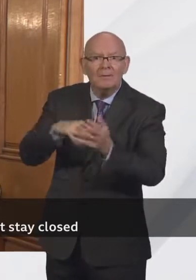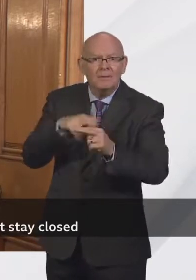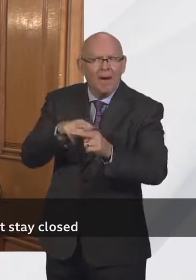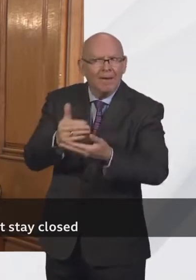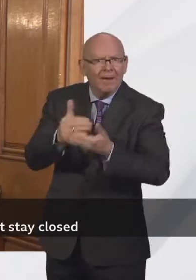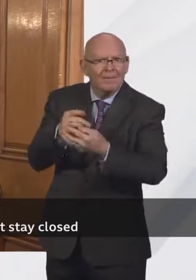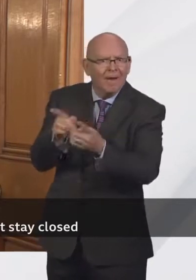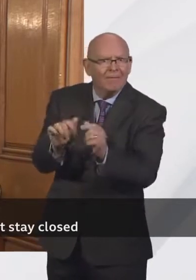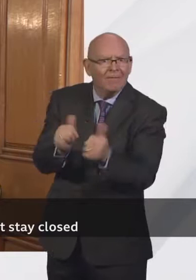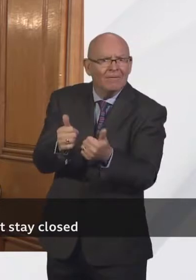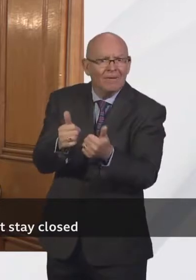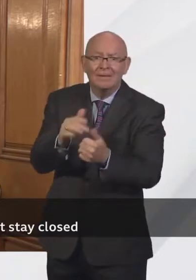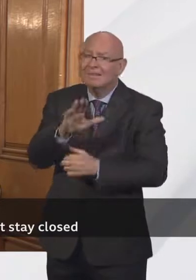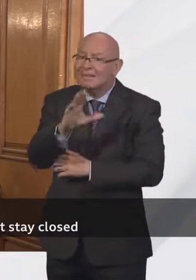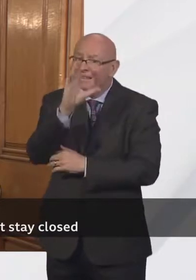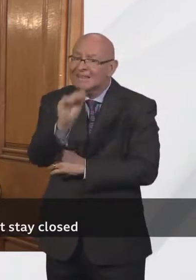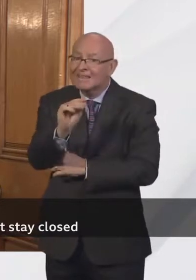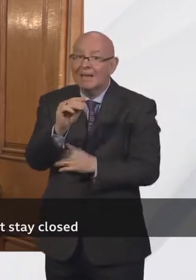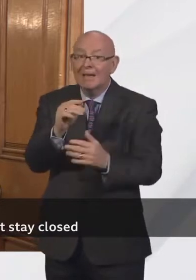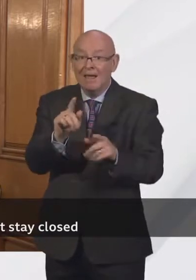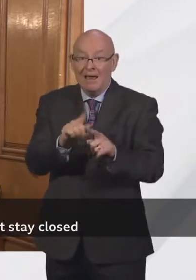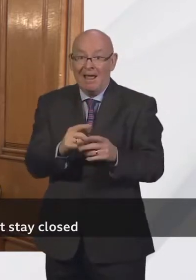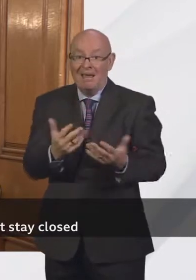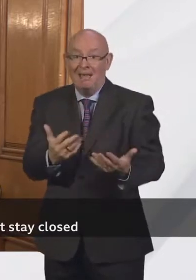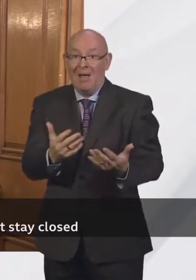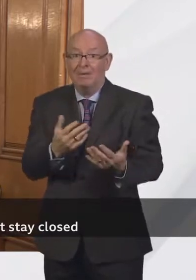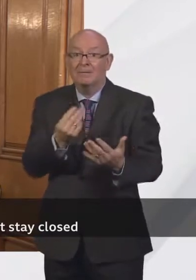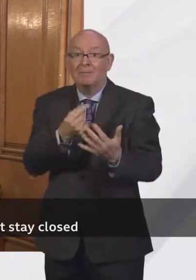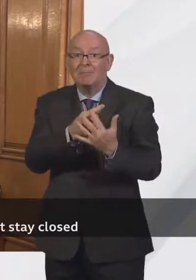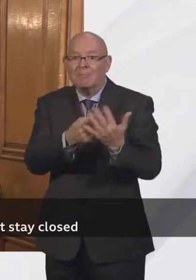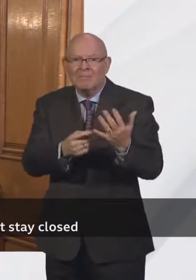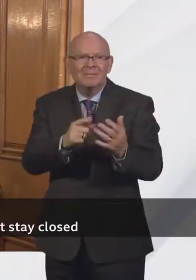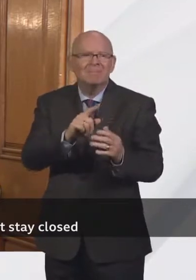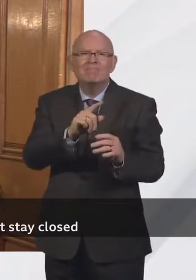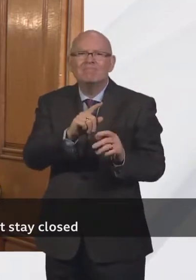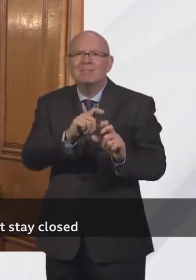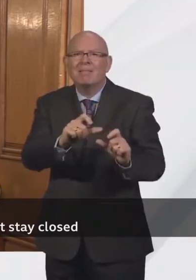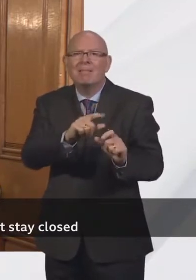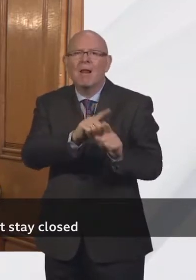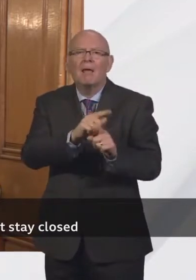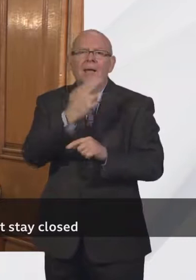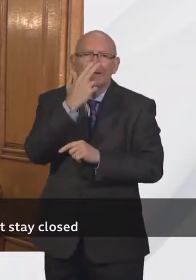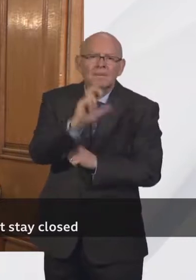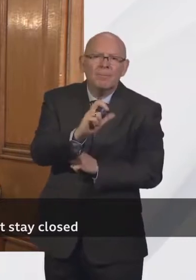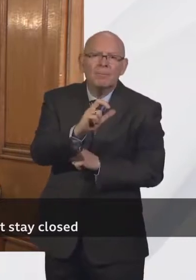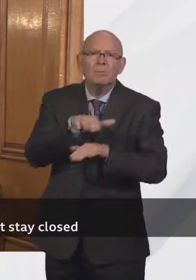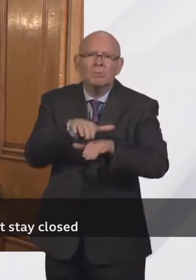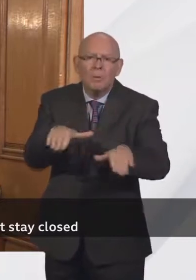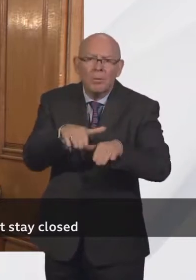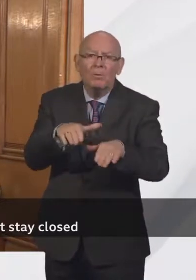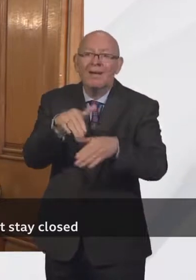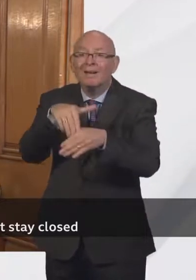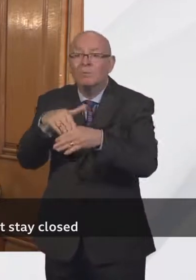in those settings. However, we are establishing task forces now for those